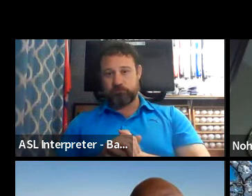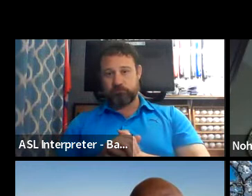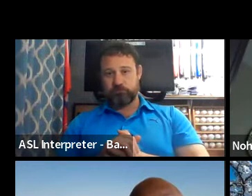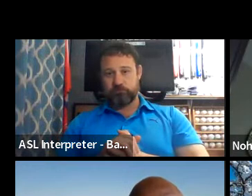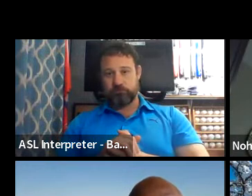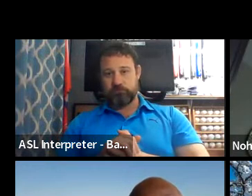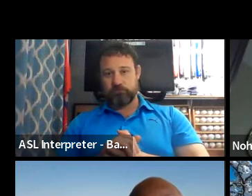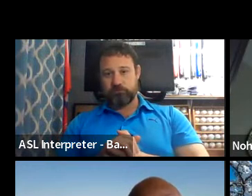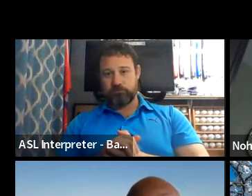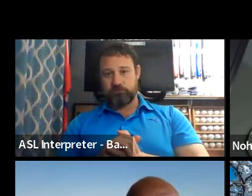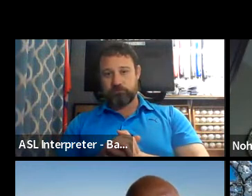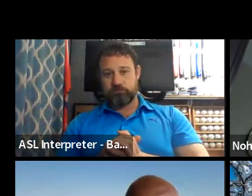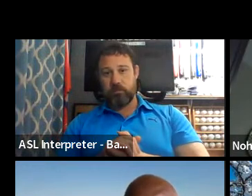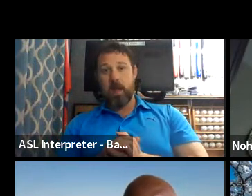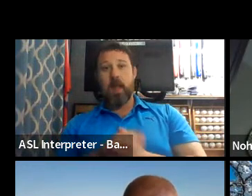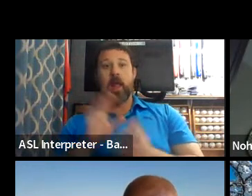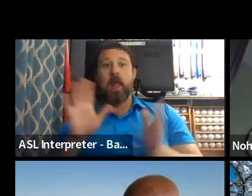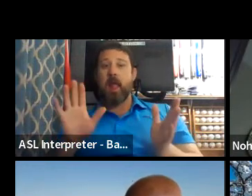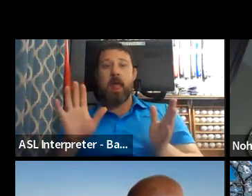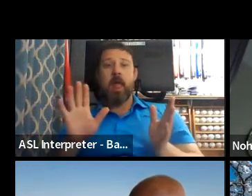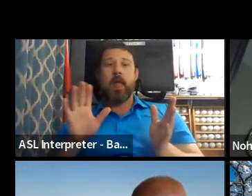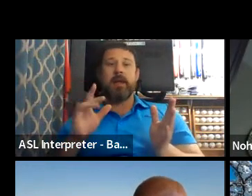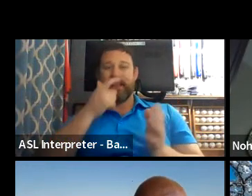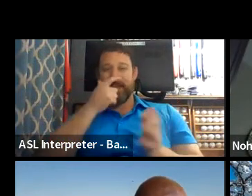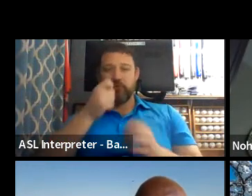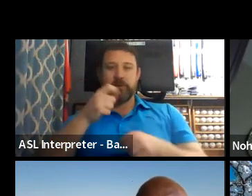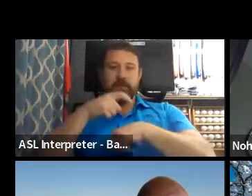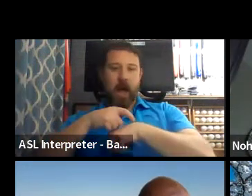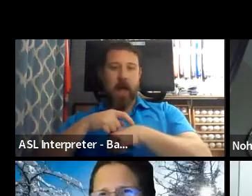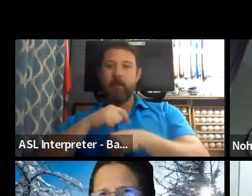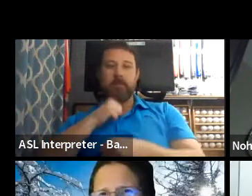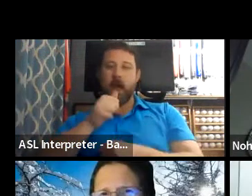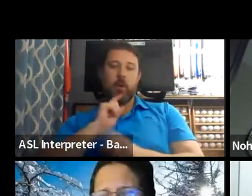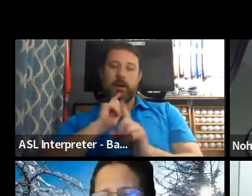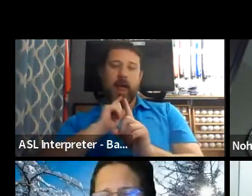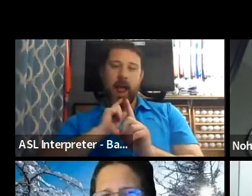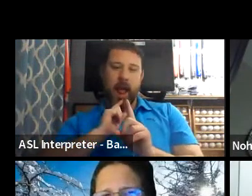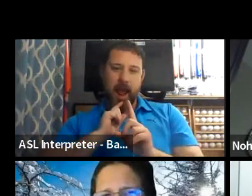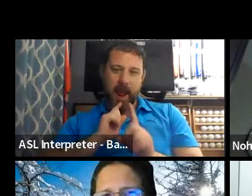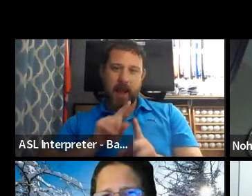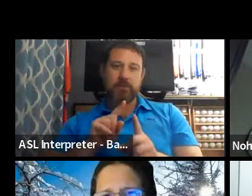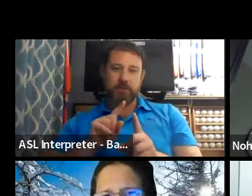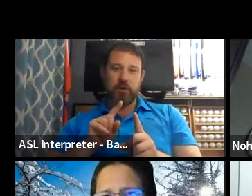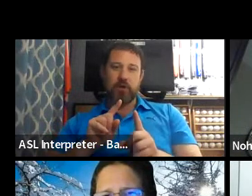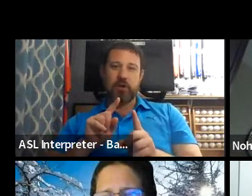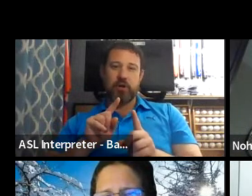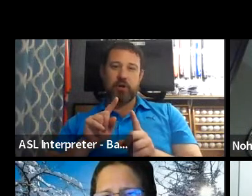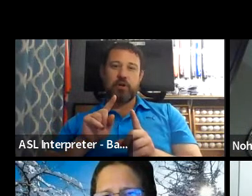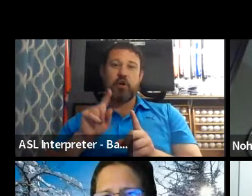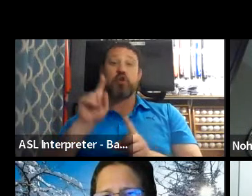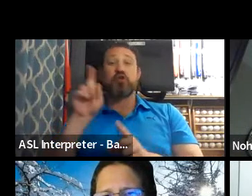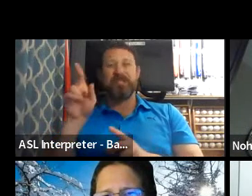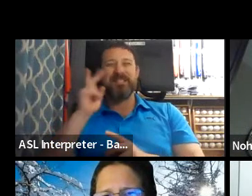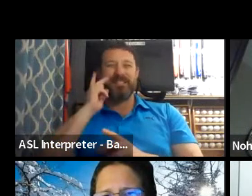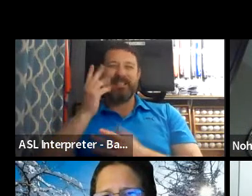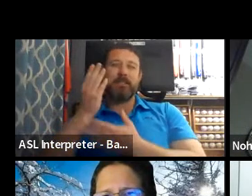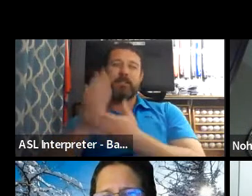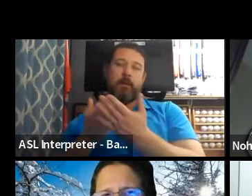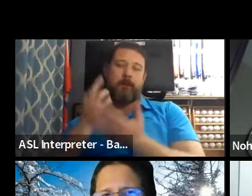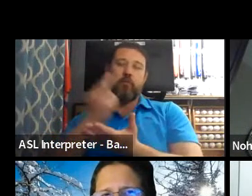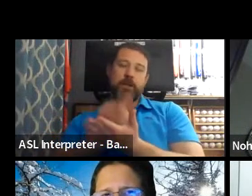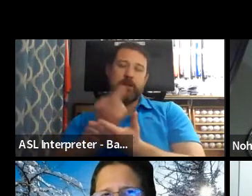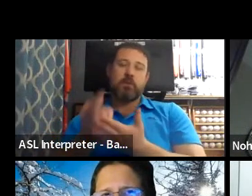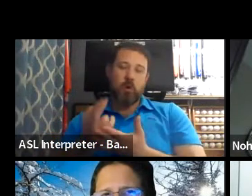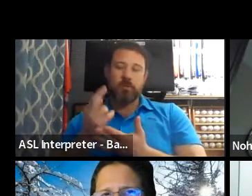Okay, so I'm actually not going to, in the interest of time, I'm not going to try answering it. Dr. Abalata may have seen some of these resources already, but